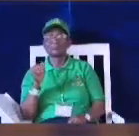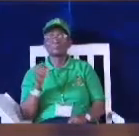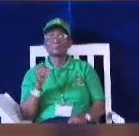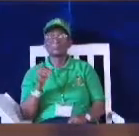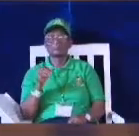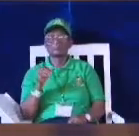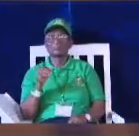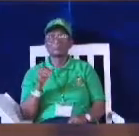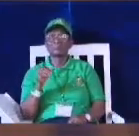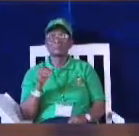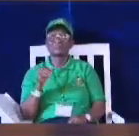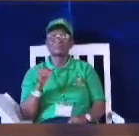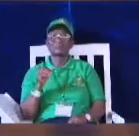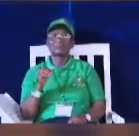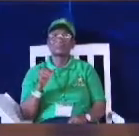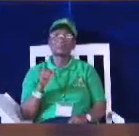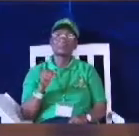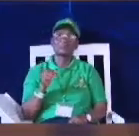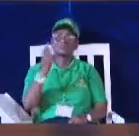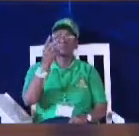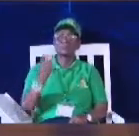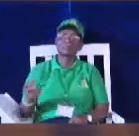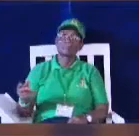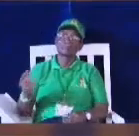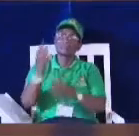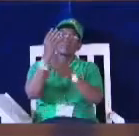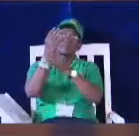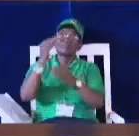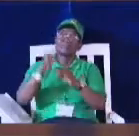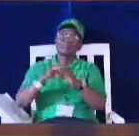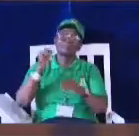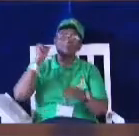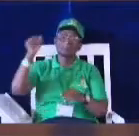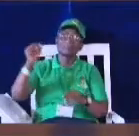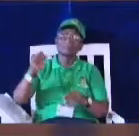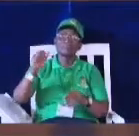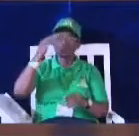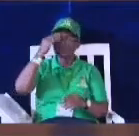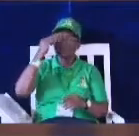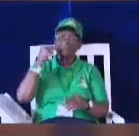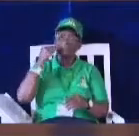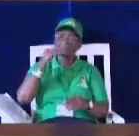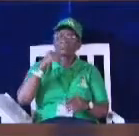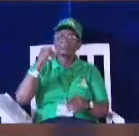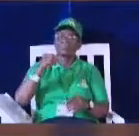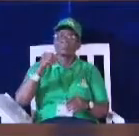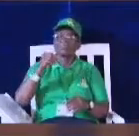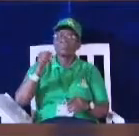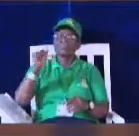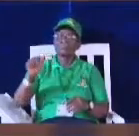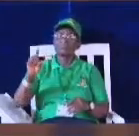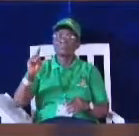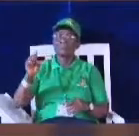One who would lay his hand on his head and say, Adeboye, command you, be healed.